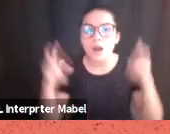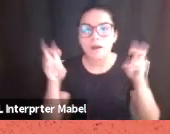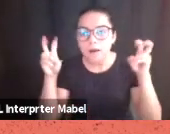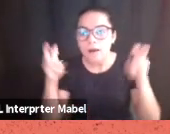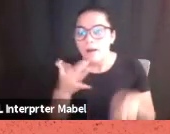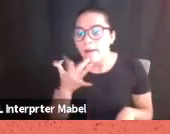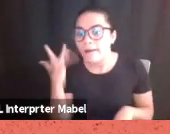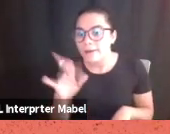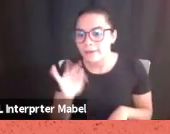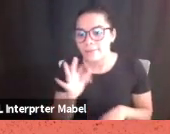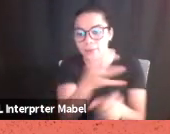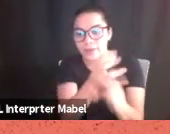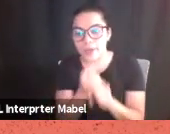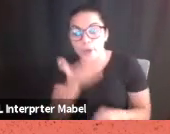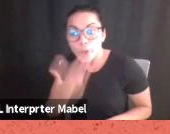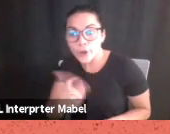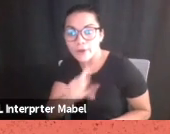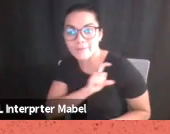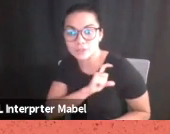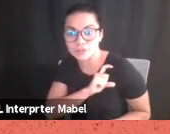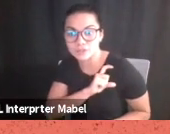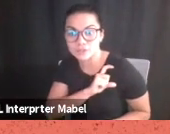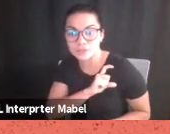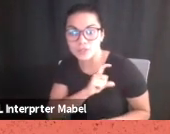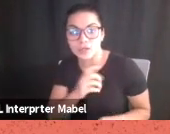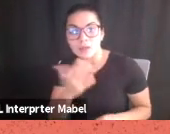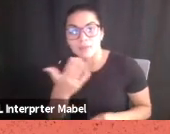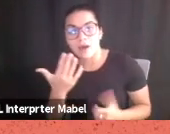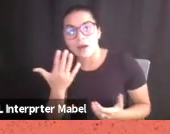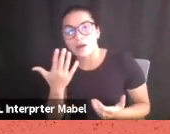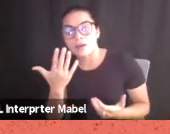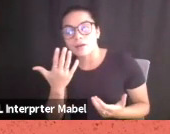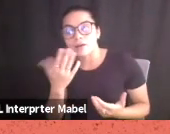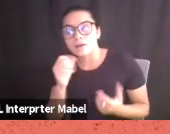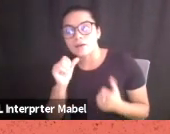police officer who's an advocate and who's coming from a place of